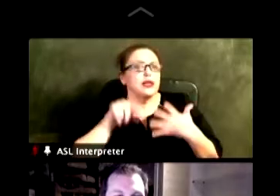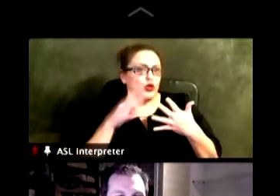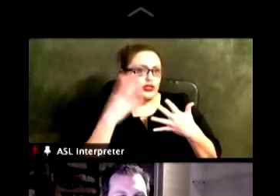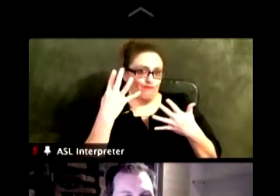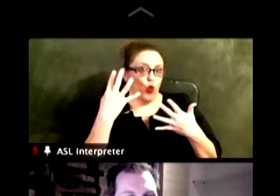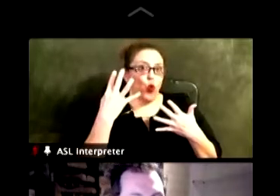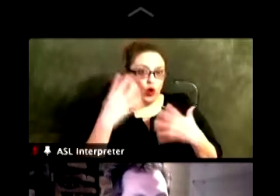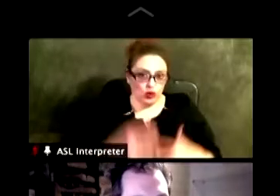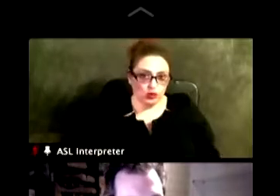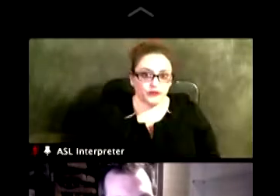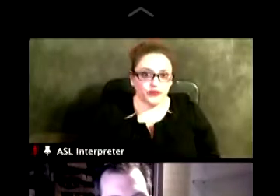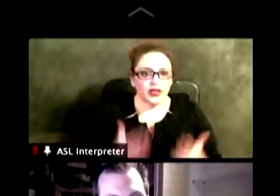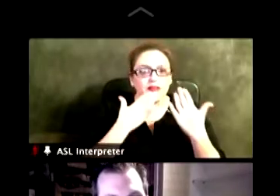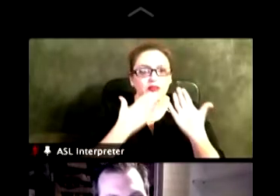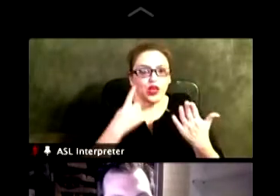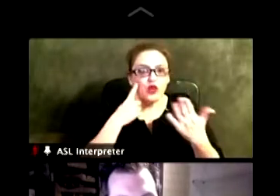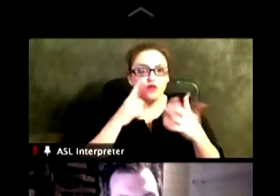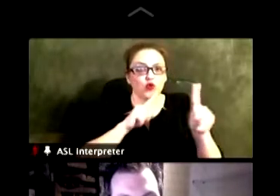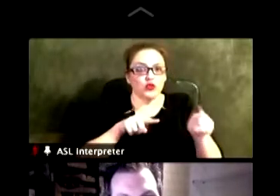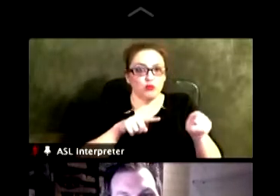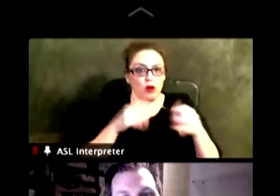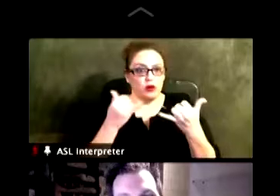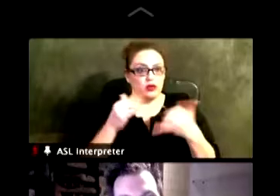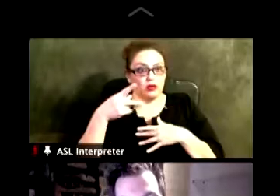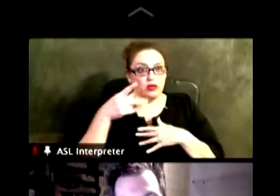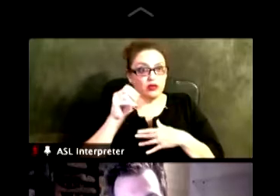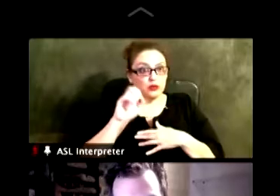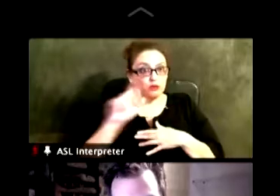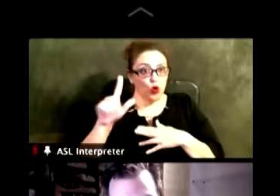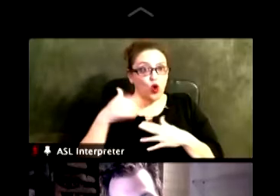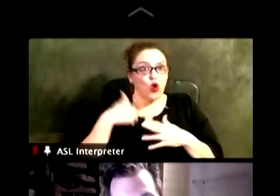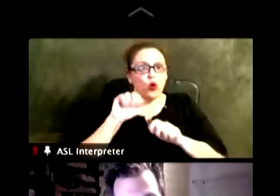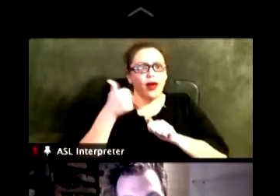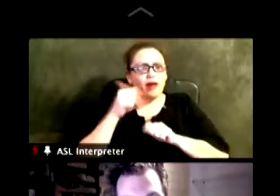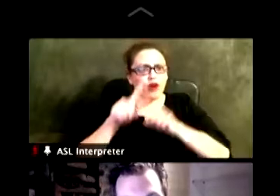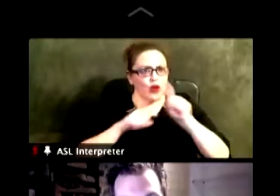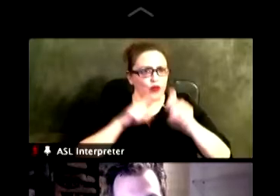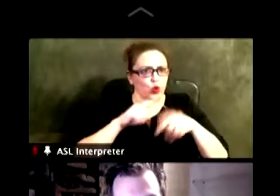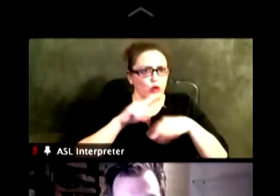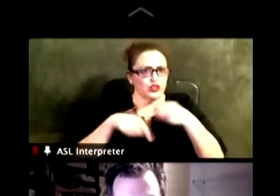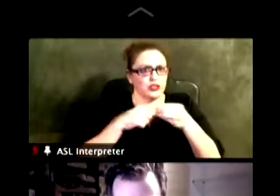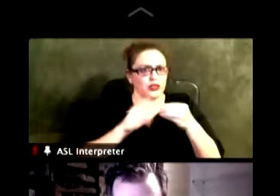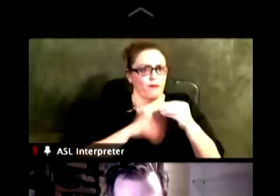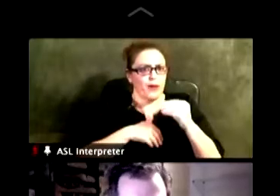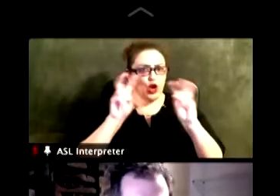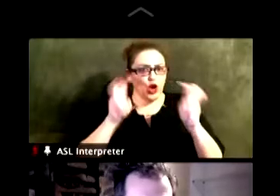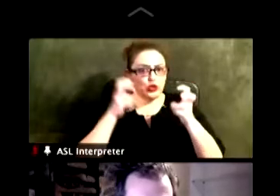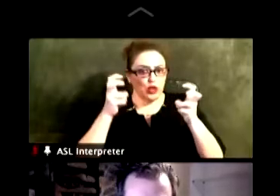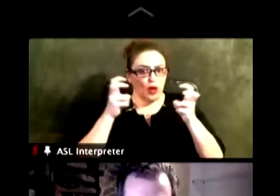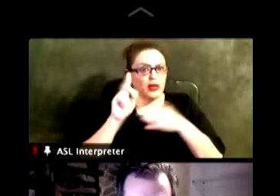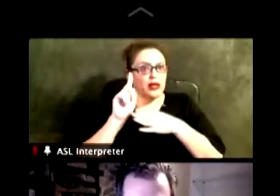to this initial poll, and we've got some other questions on the substance of our topic here coming up in just a moment.